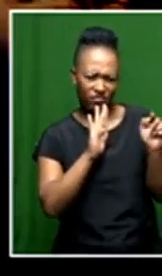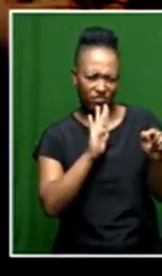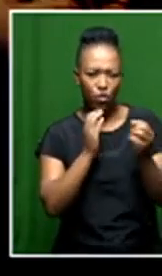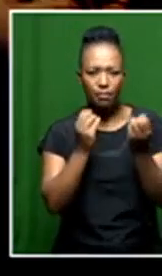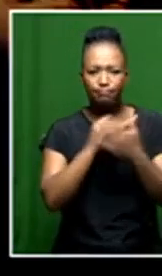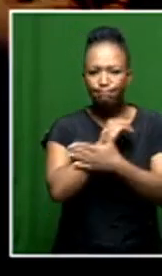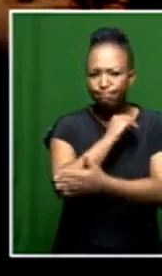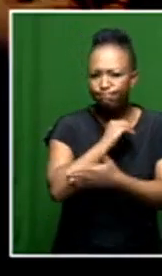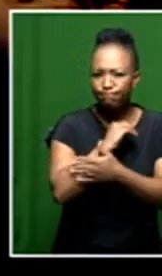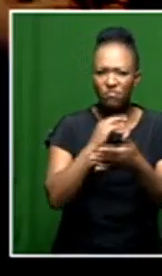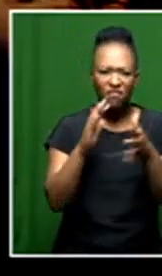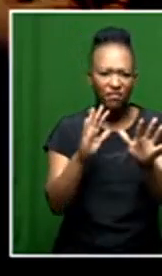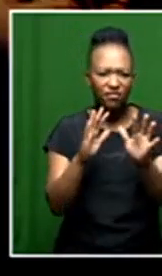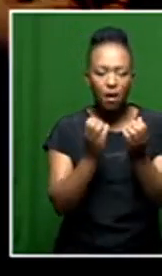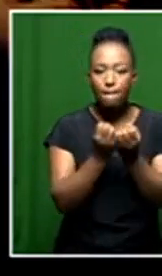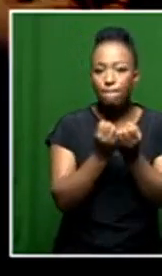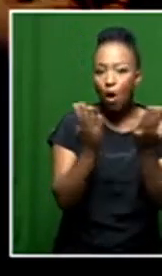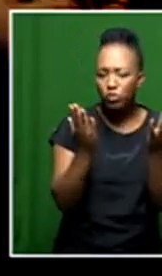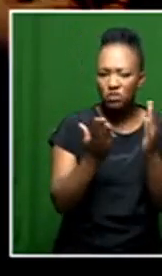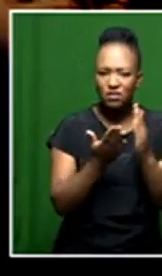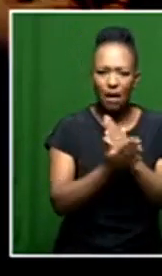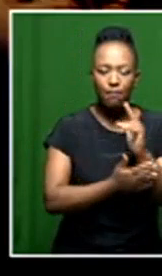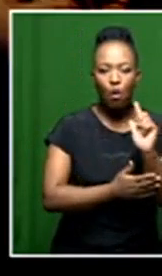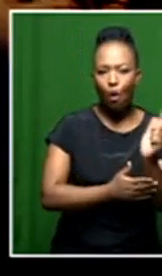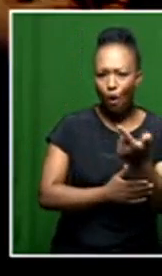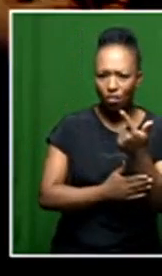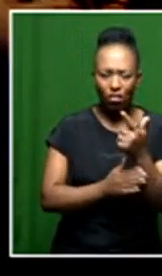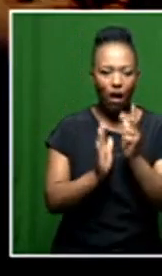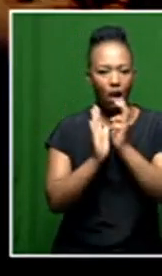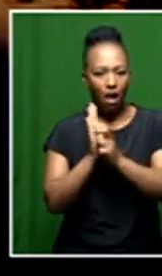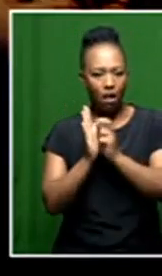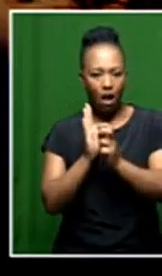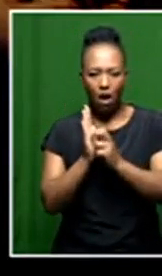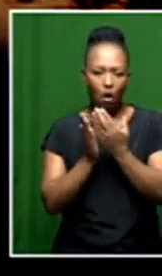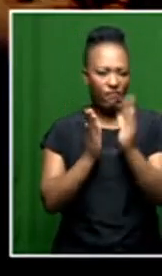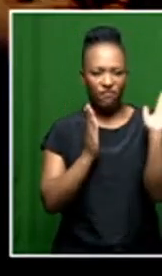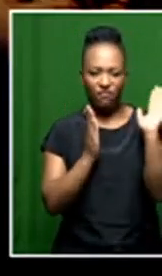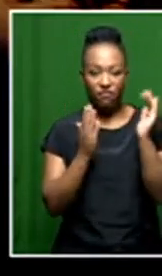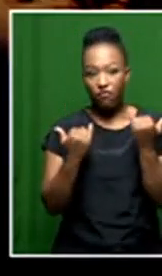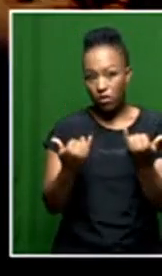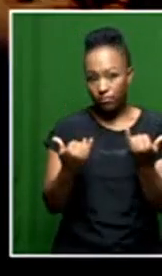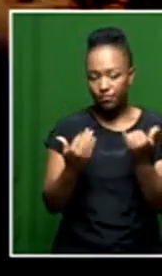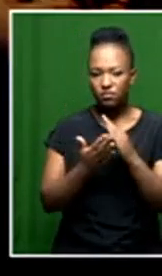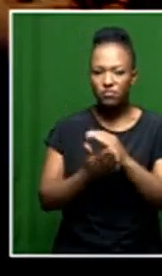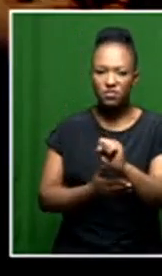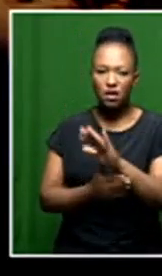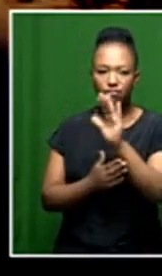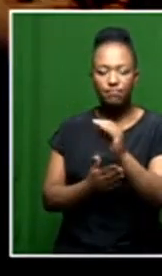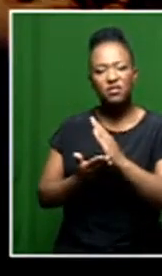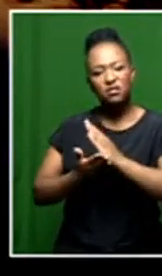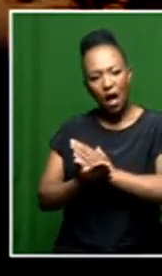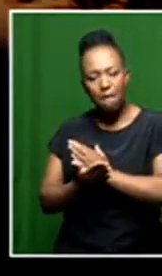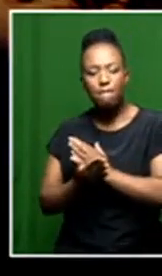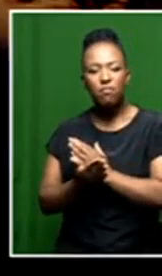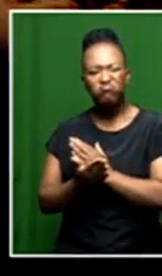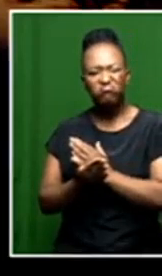have dropped all, if not most, restrictions for now. And in South Africa, while some restrictions have been